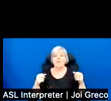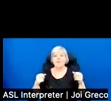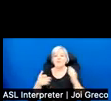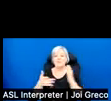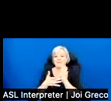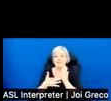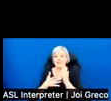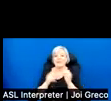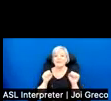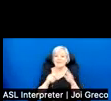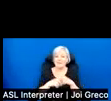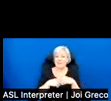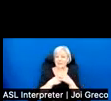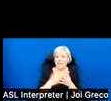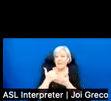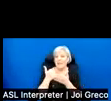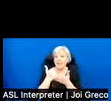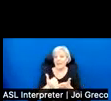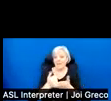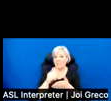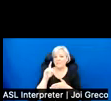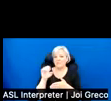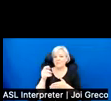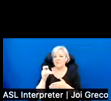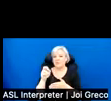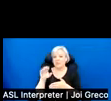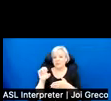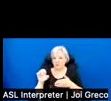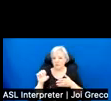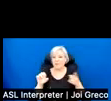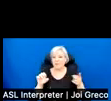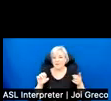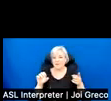ignite or help the degenerated